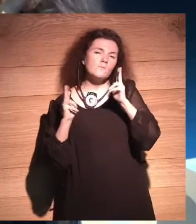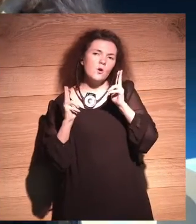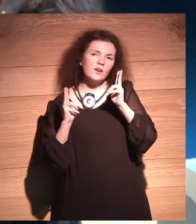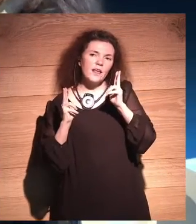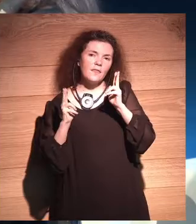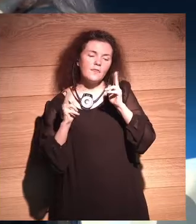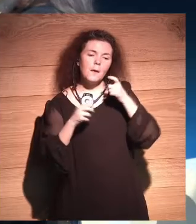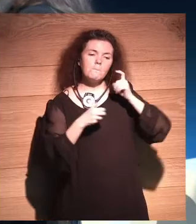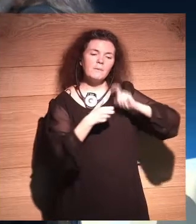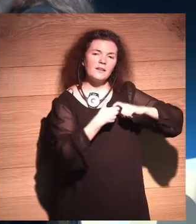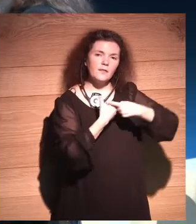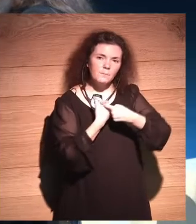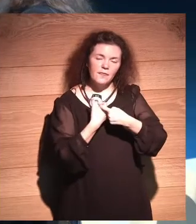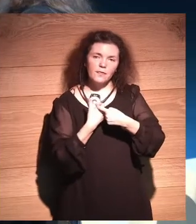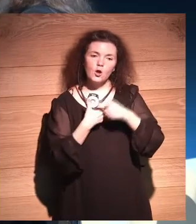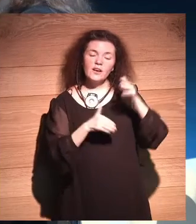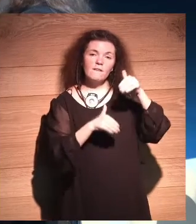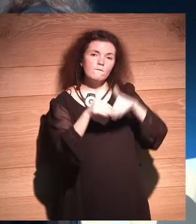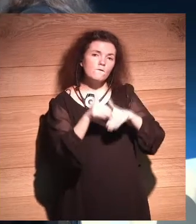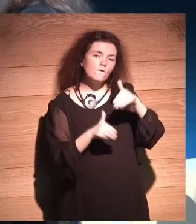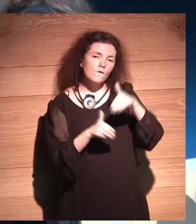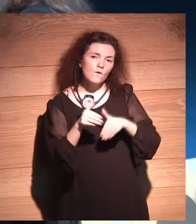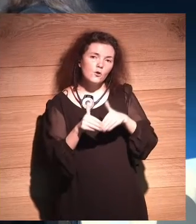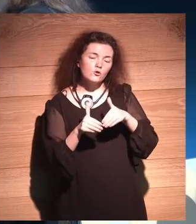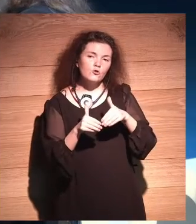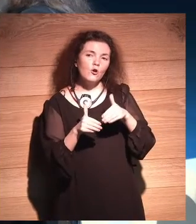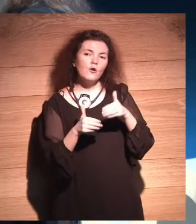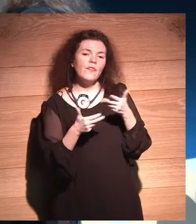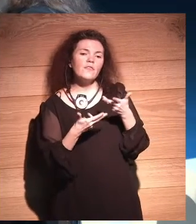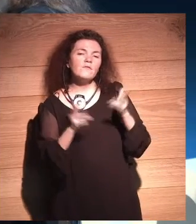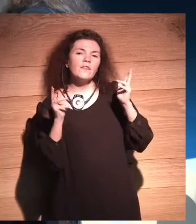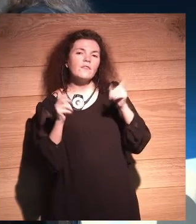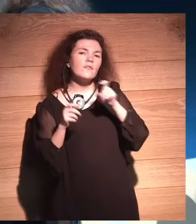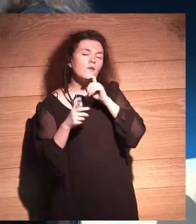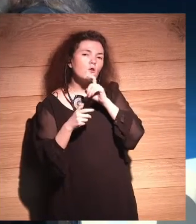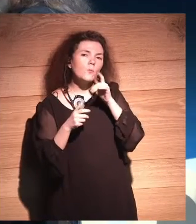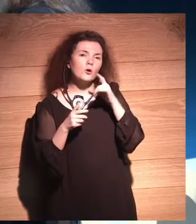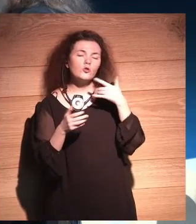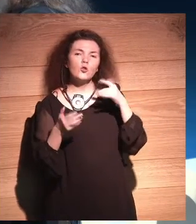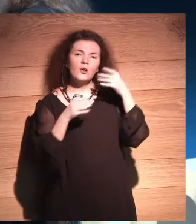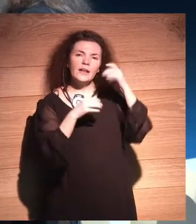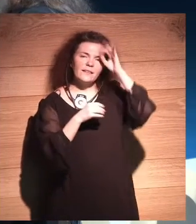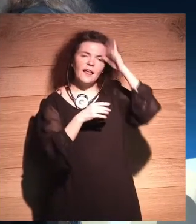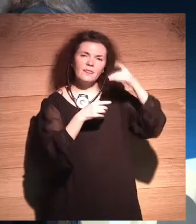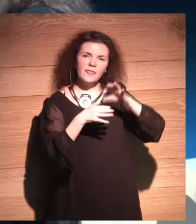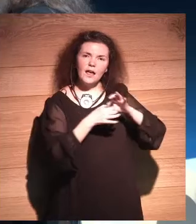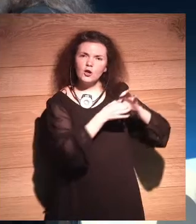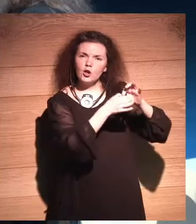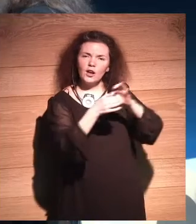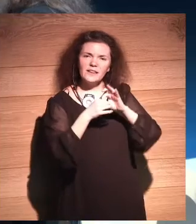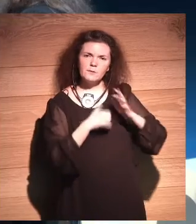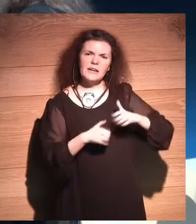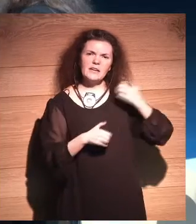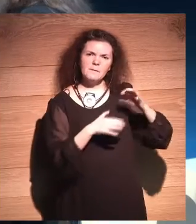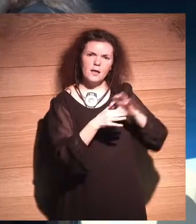the vote of all is requested between collective intelligence and collective anger, right? Has a lot